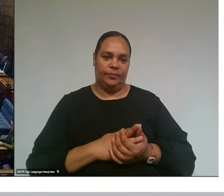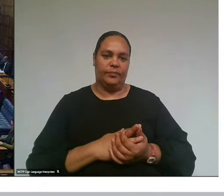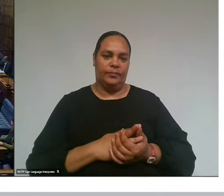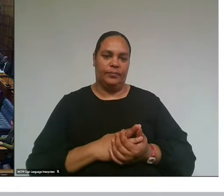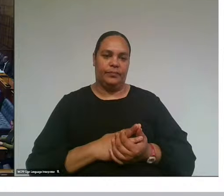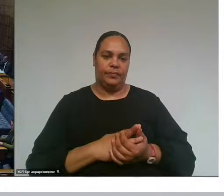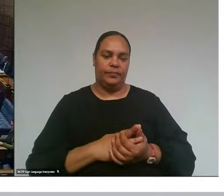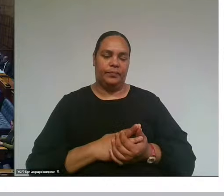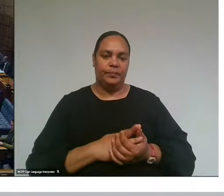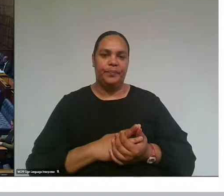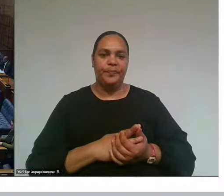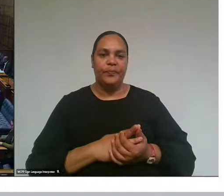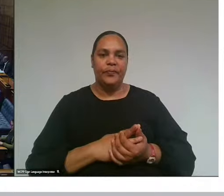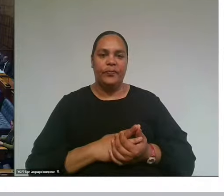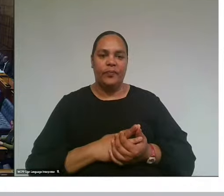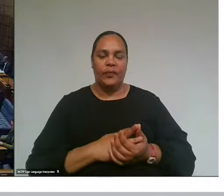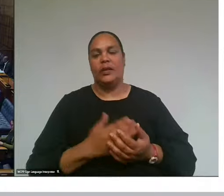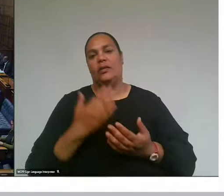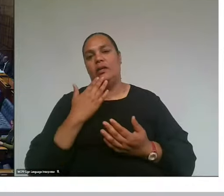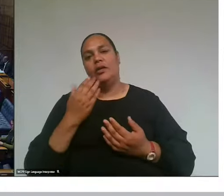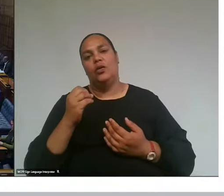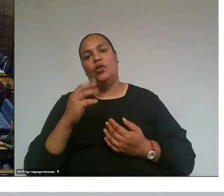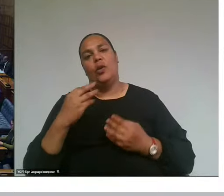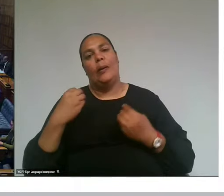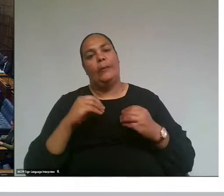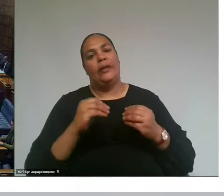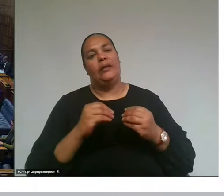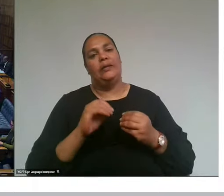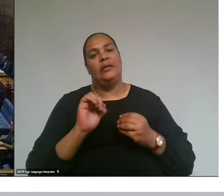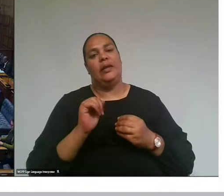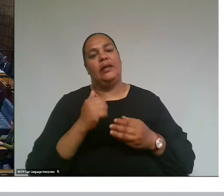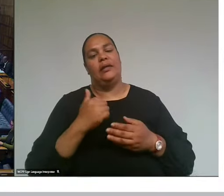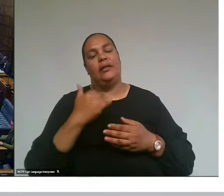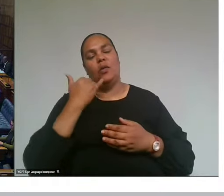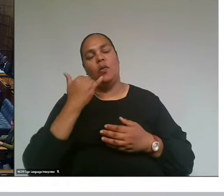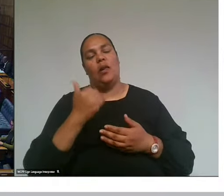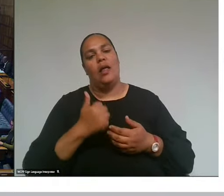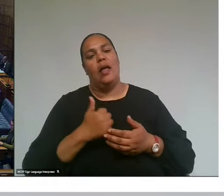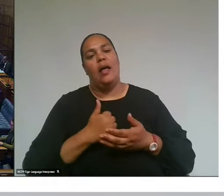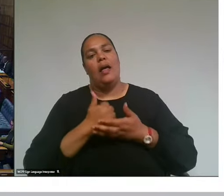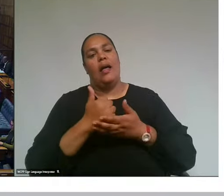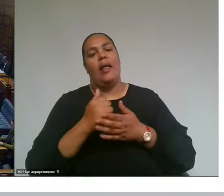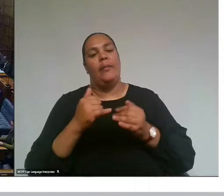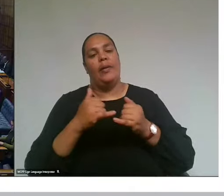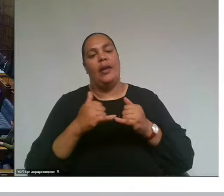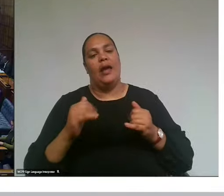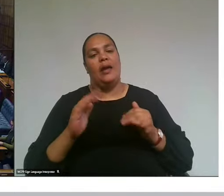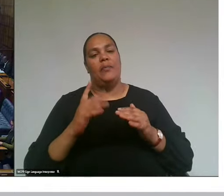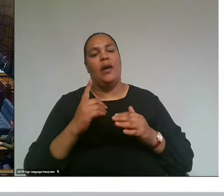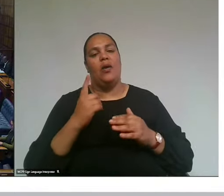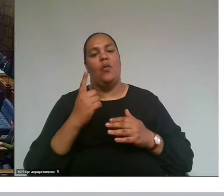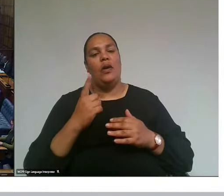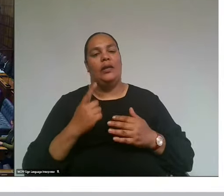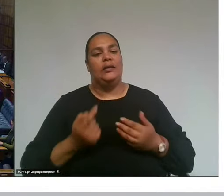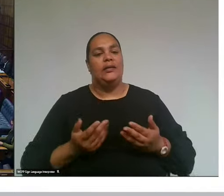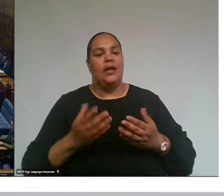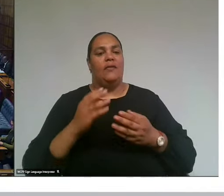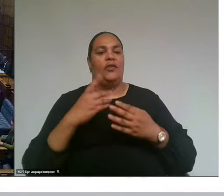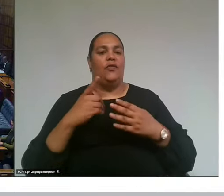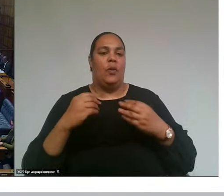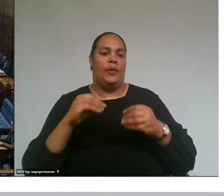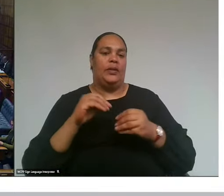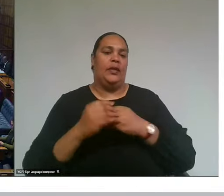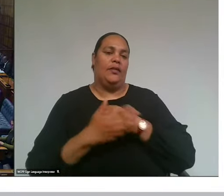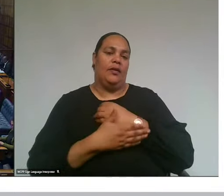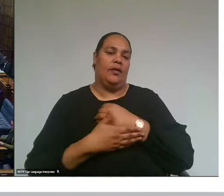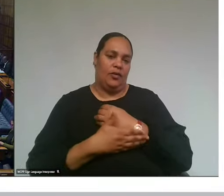you um the the business support app line is the only such service in the country for for businesses in in